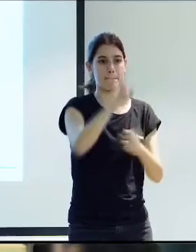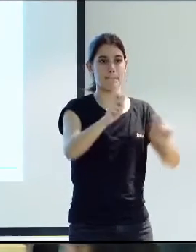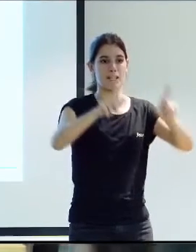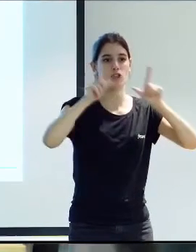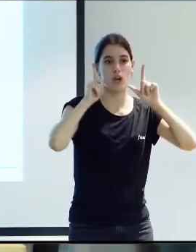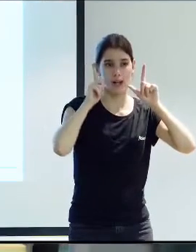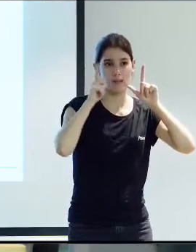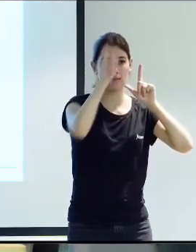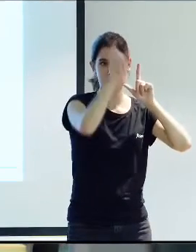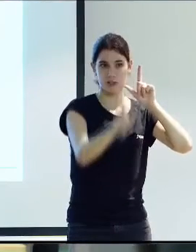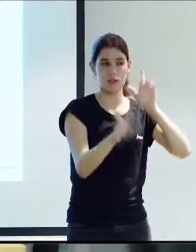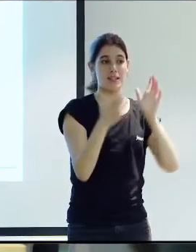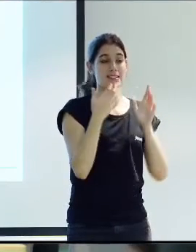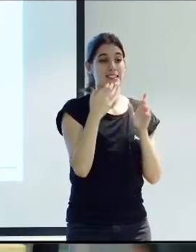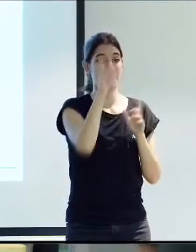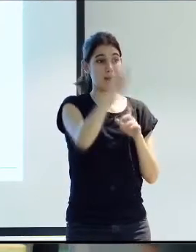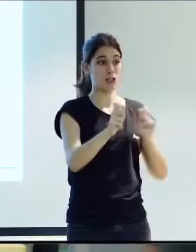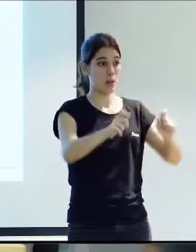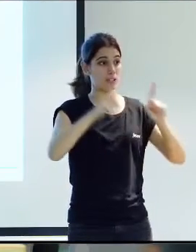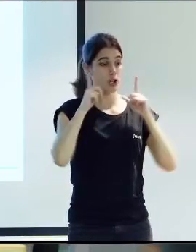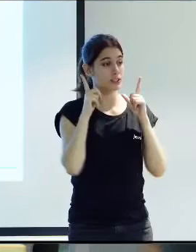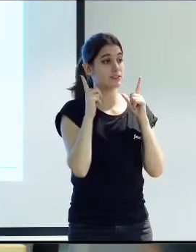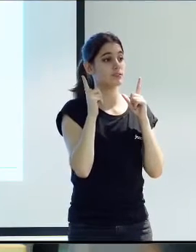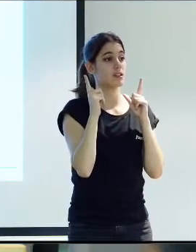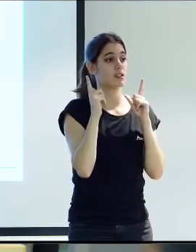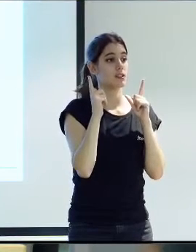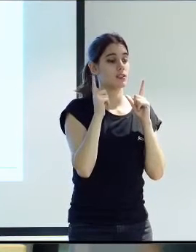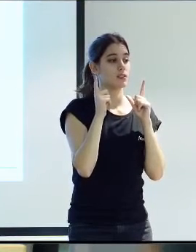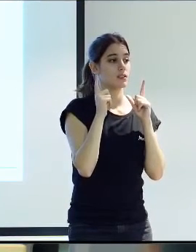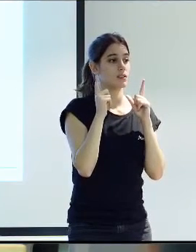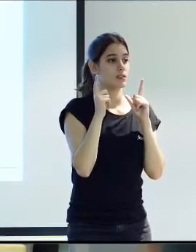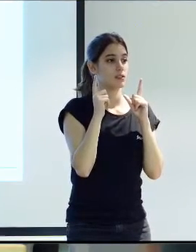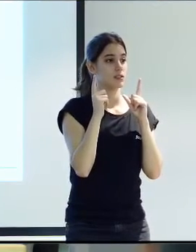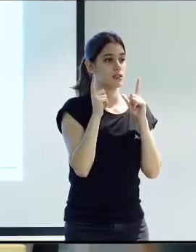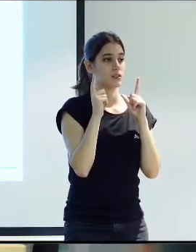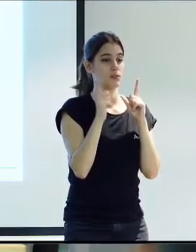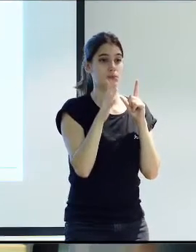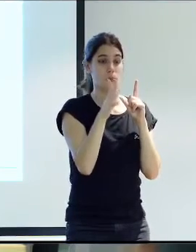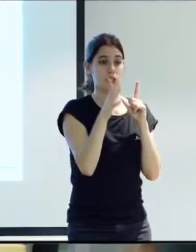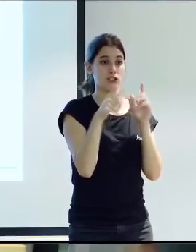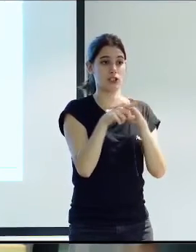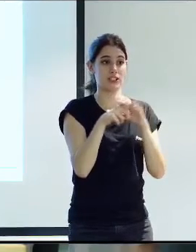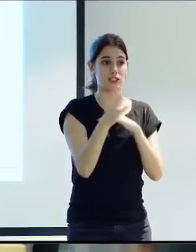is we have to focus on the person always. And by focusing on the person, we see that